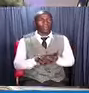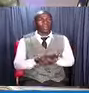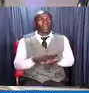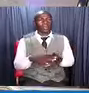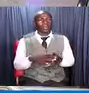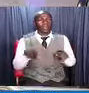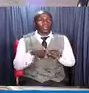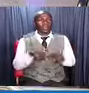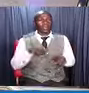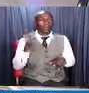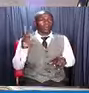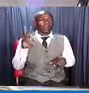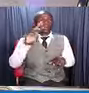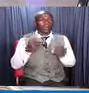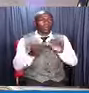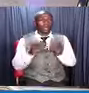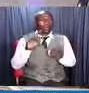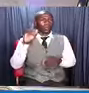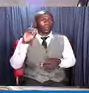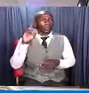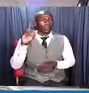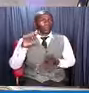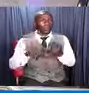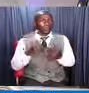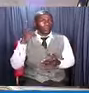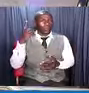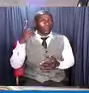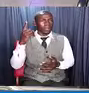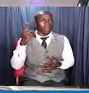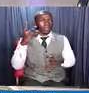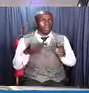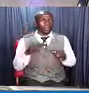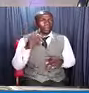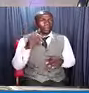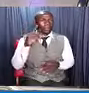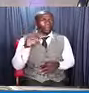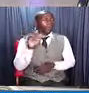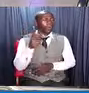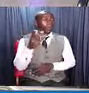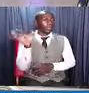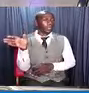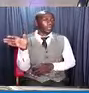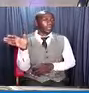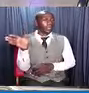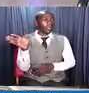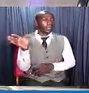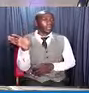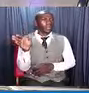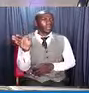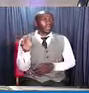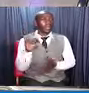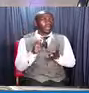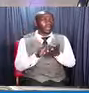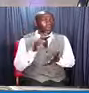Nami nilikuwa number 1. And I was the first. Hata mtu ameonywa. Even someone has been warned. Hata mwenye